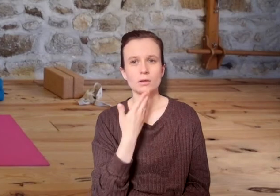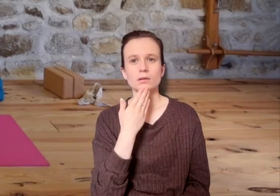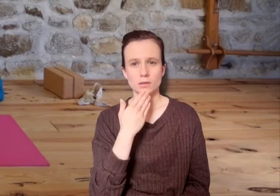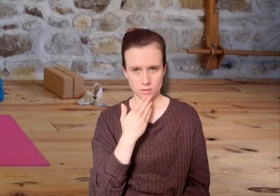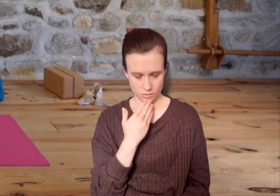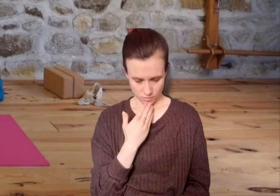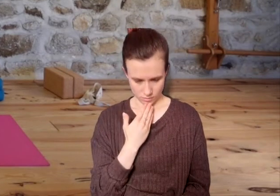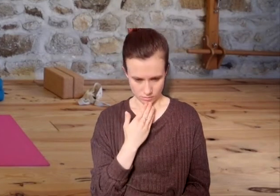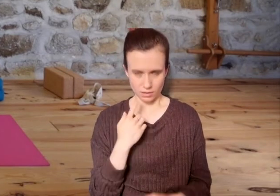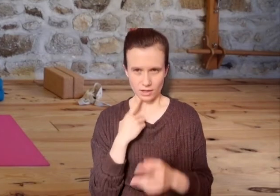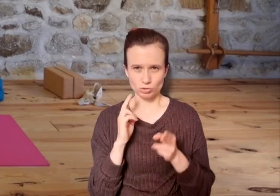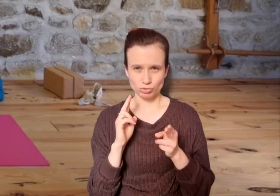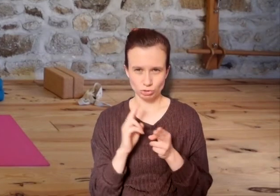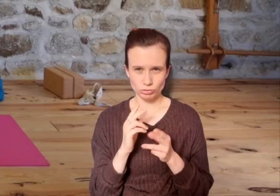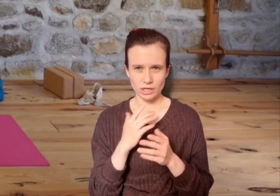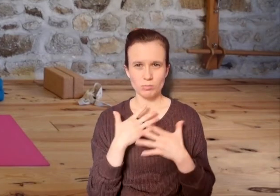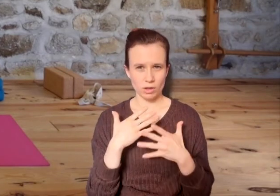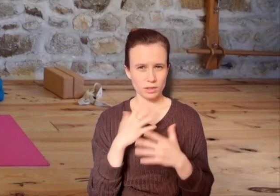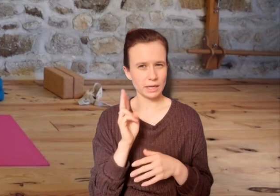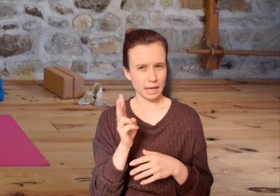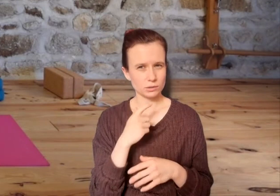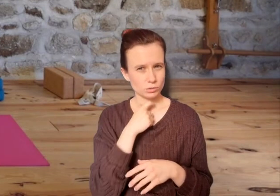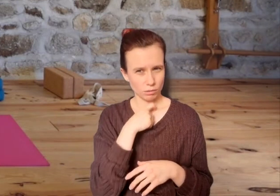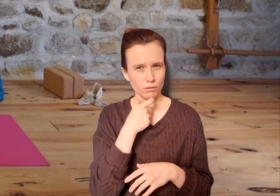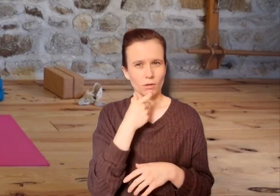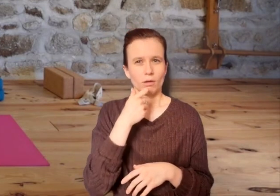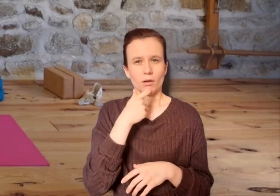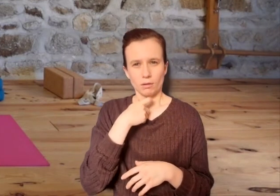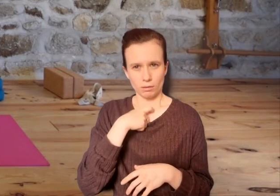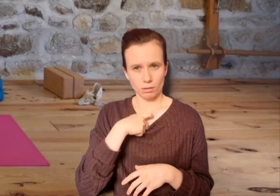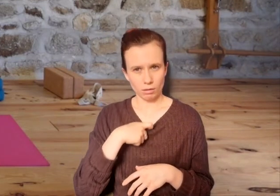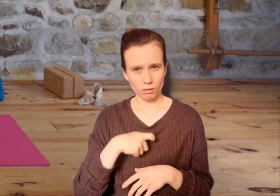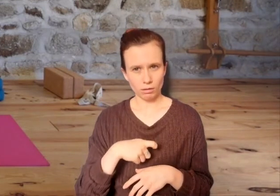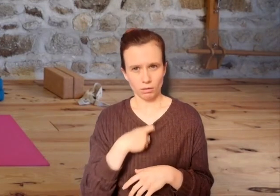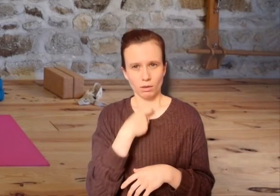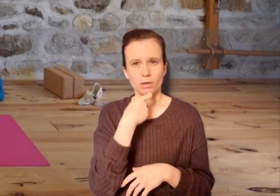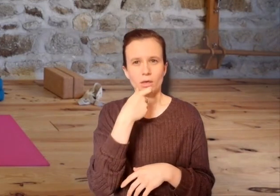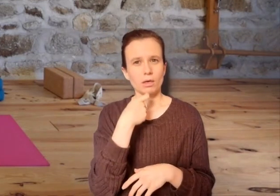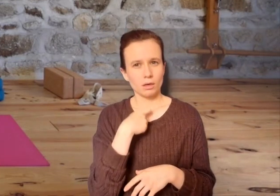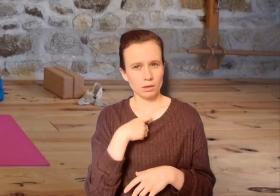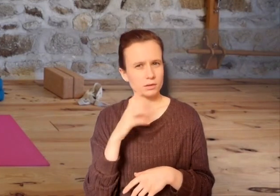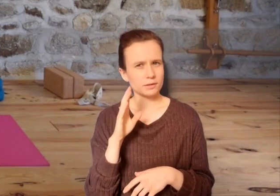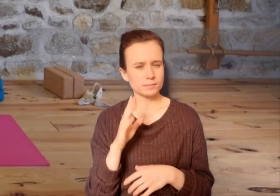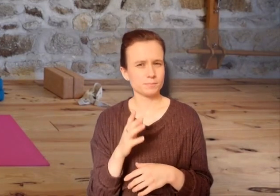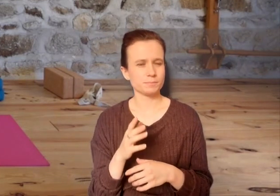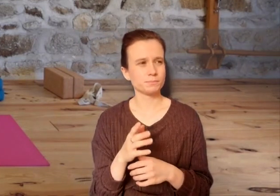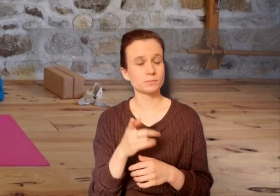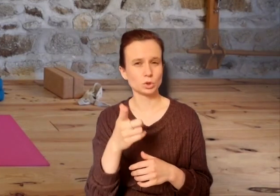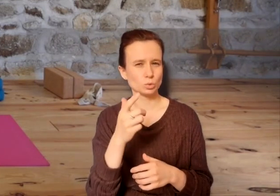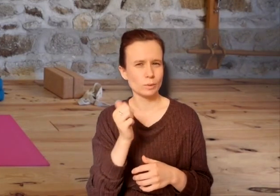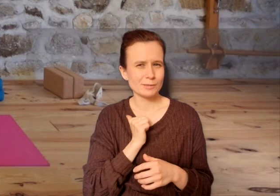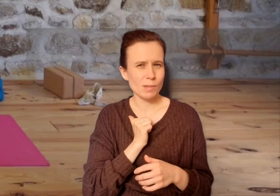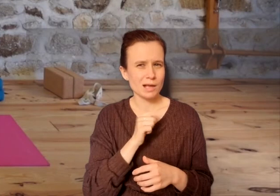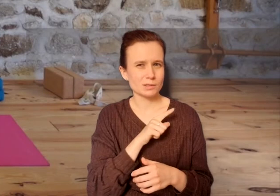This will, of course, restrict your breath again, just like the Darth Vader breaths. So hopefully by now you're a little bit used to